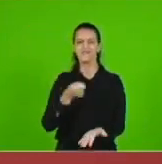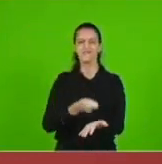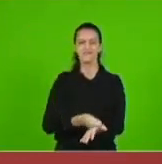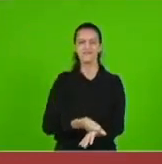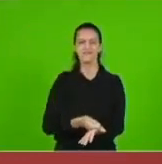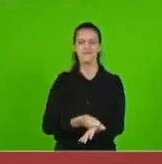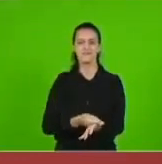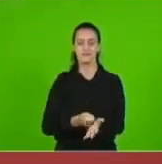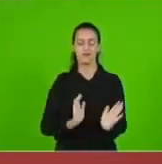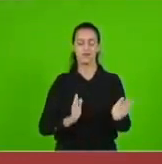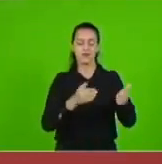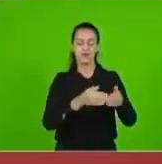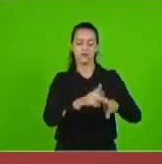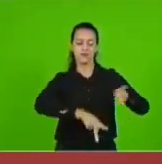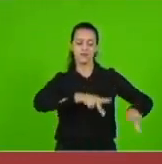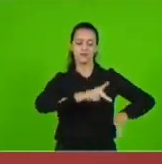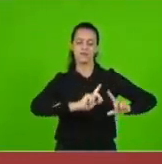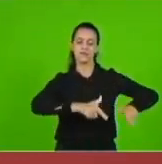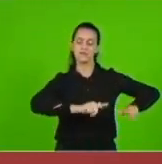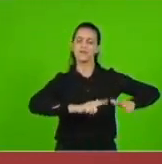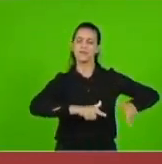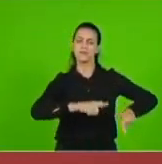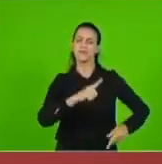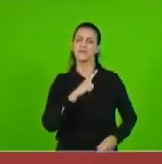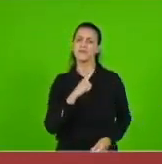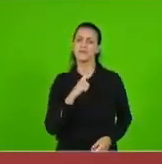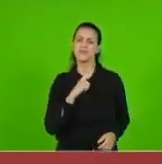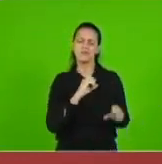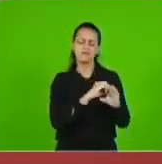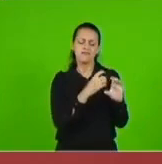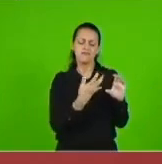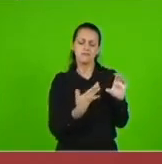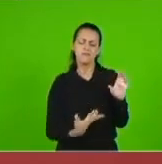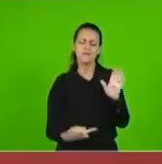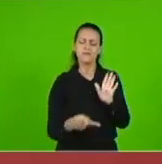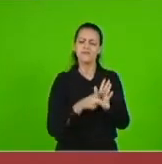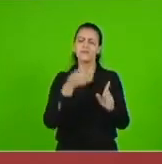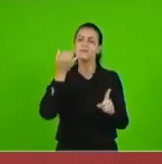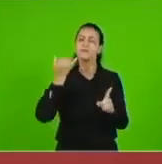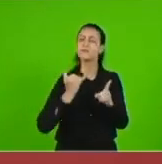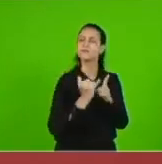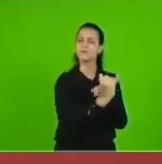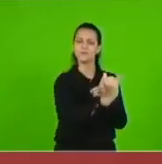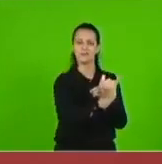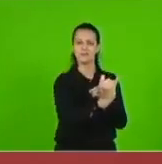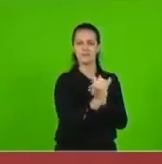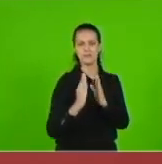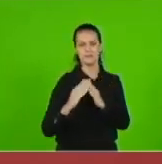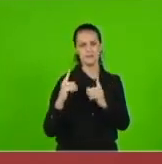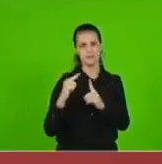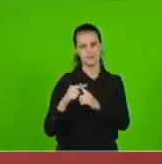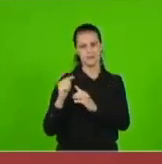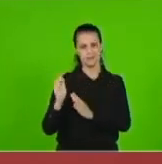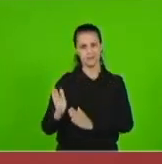that were established by God to the people of Israel, it has its